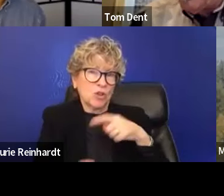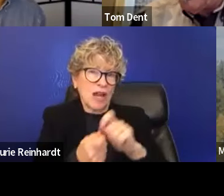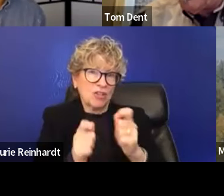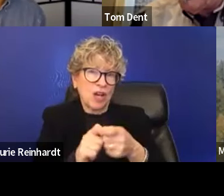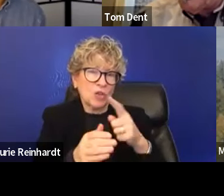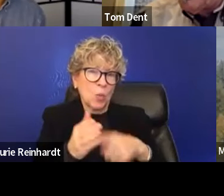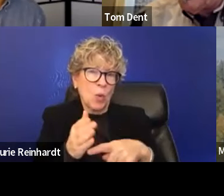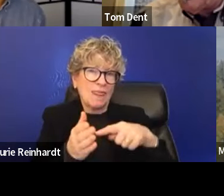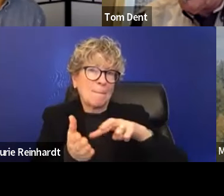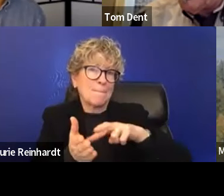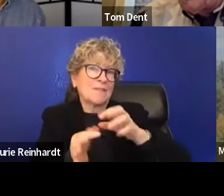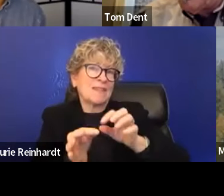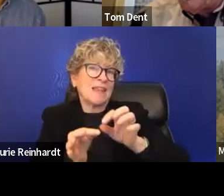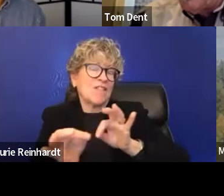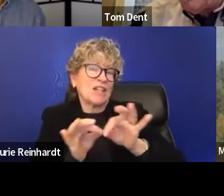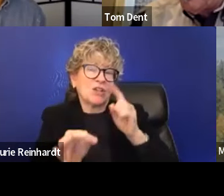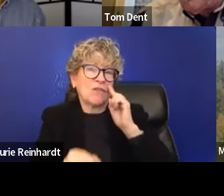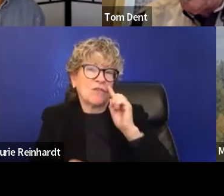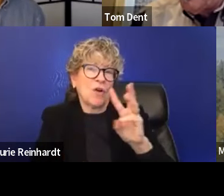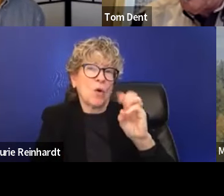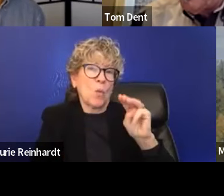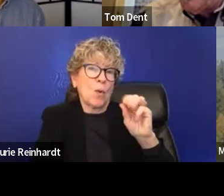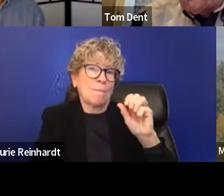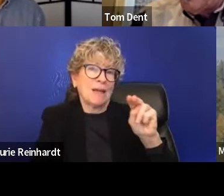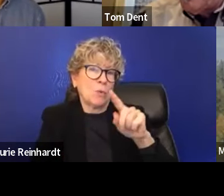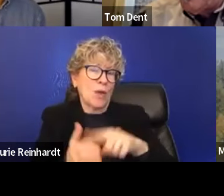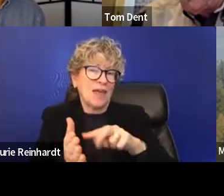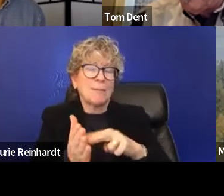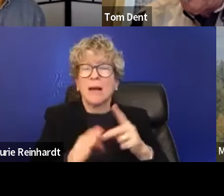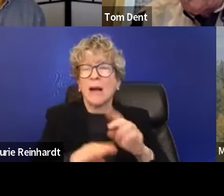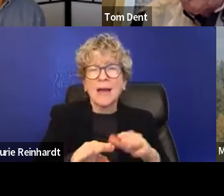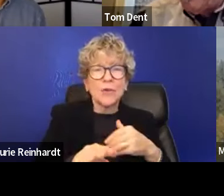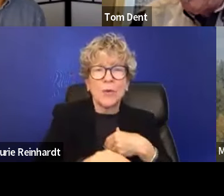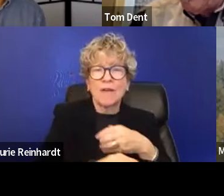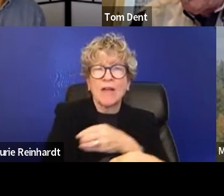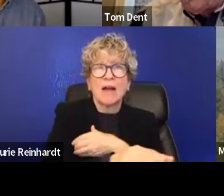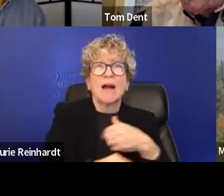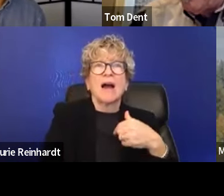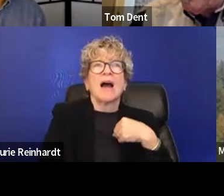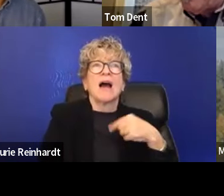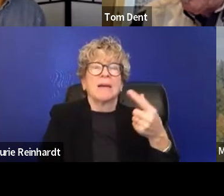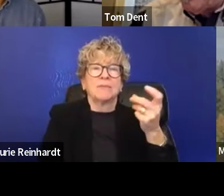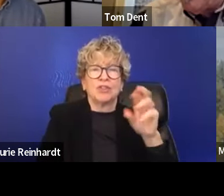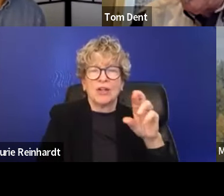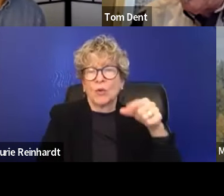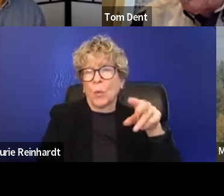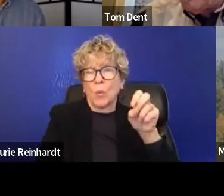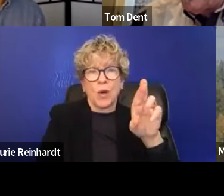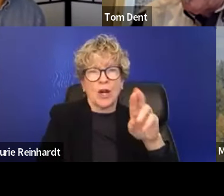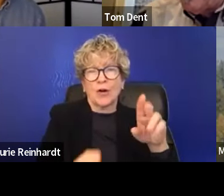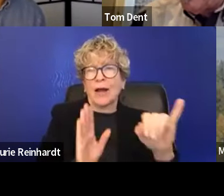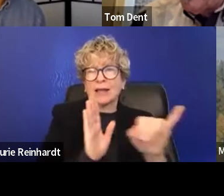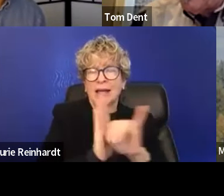But I don't have that power in society. I identify as genderqueer, but these days, a lot of